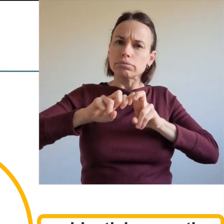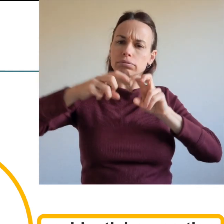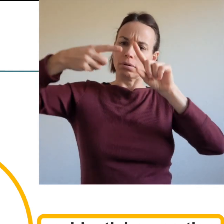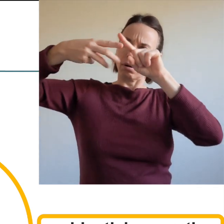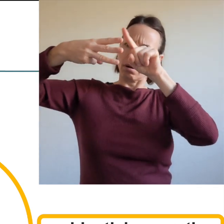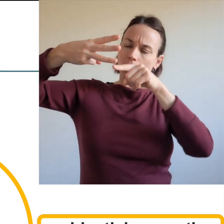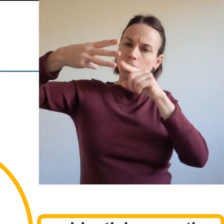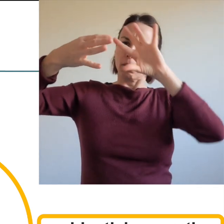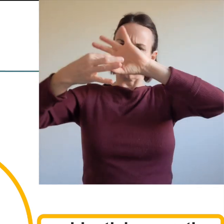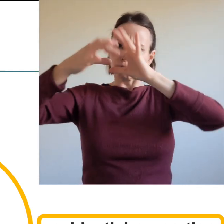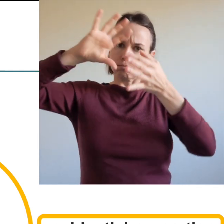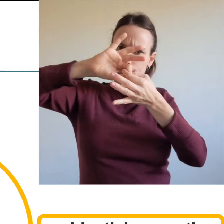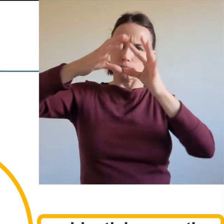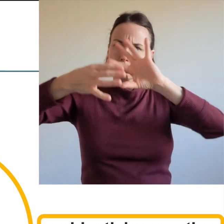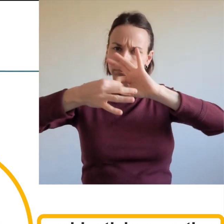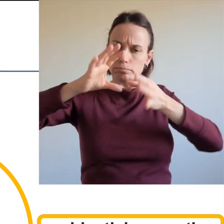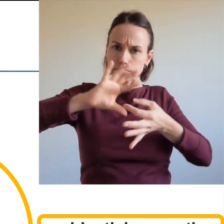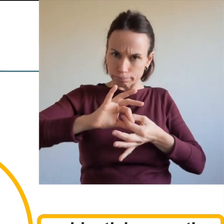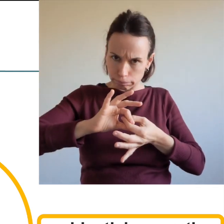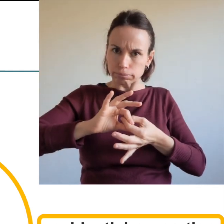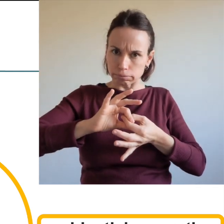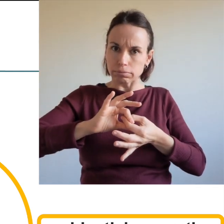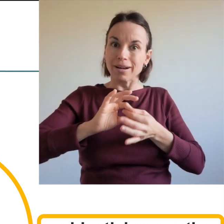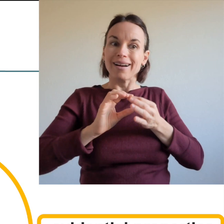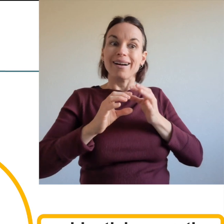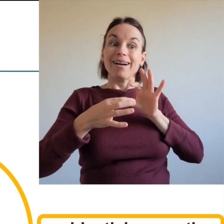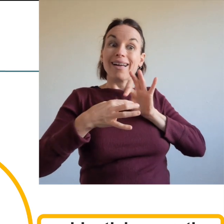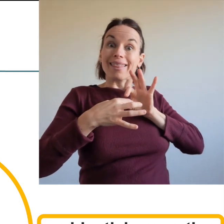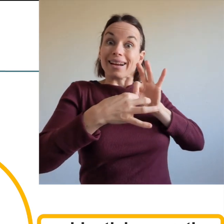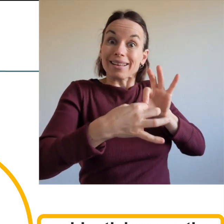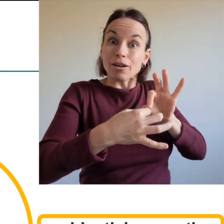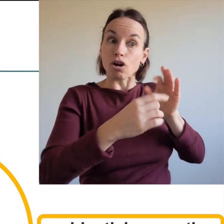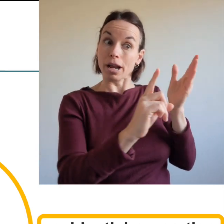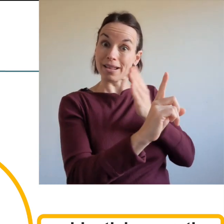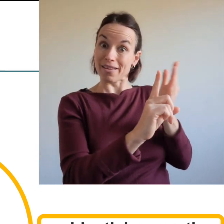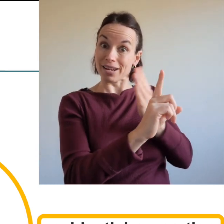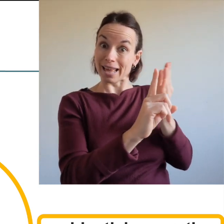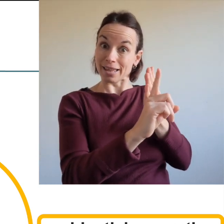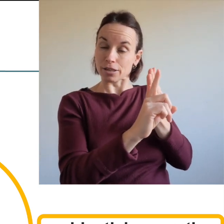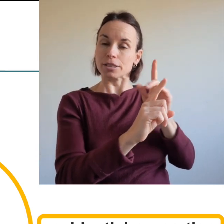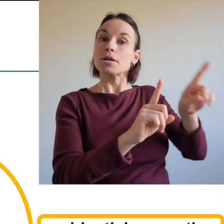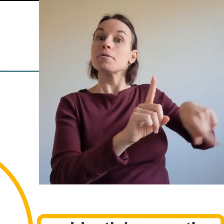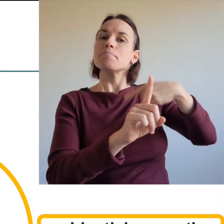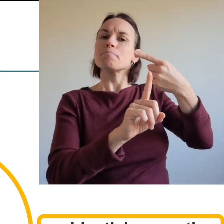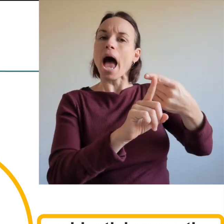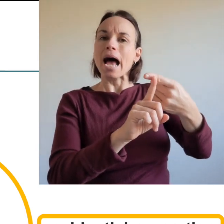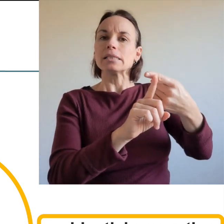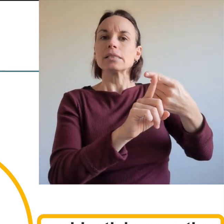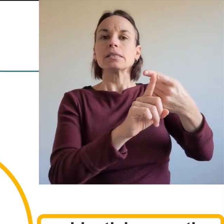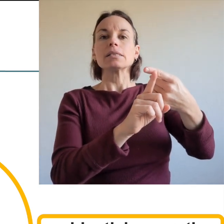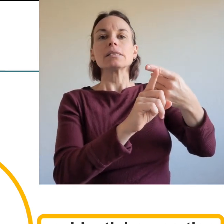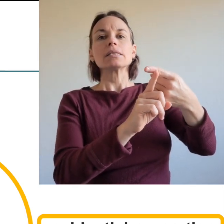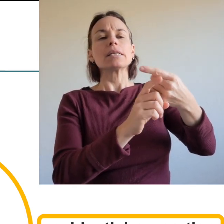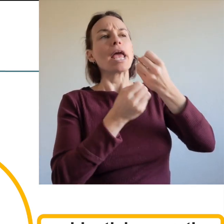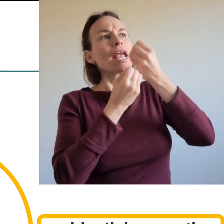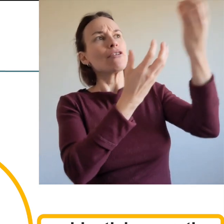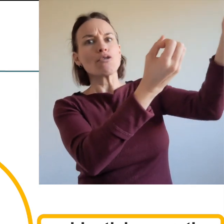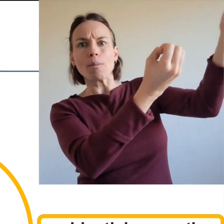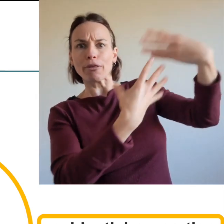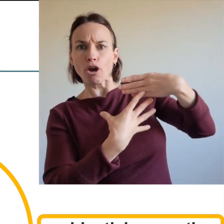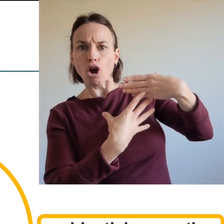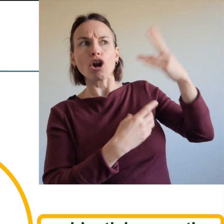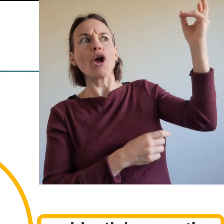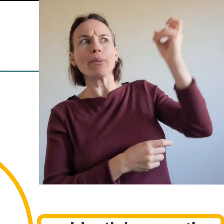Sign Language, and we investigate the combinations of those three components, manual, spatial,